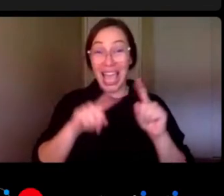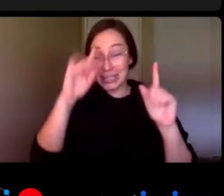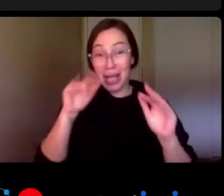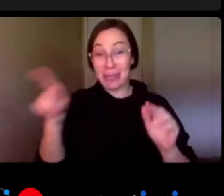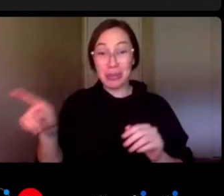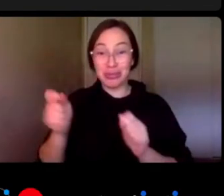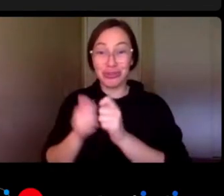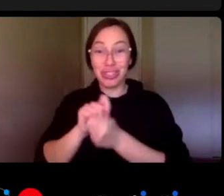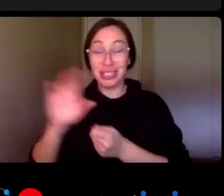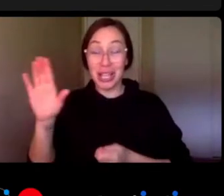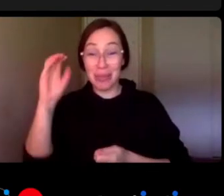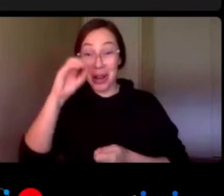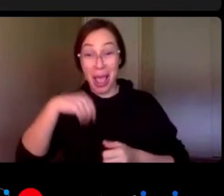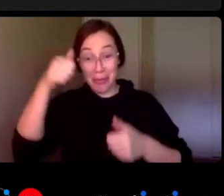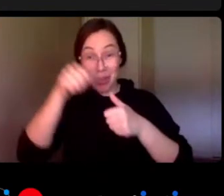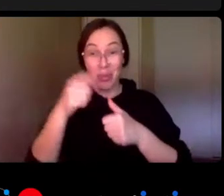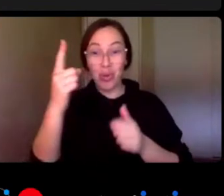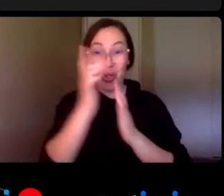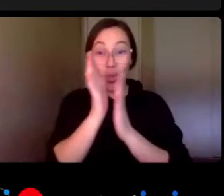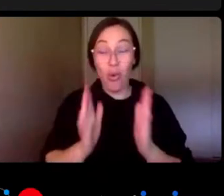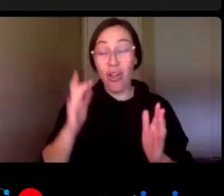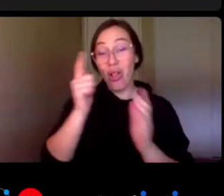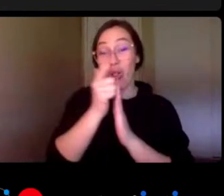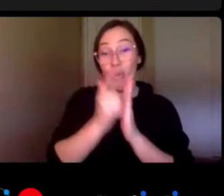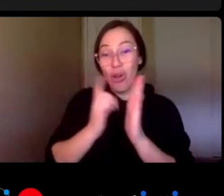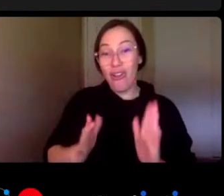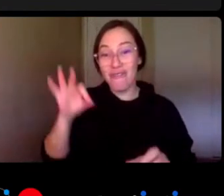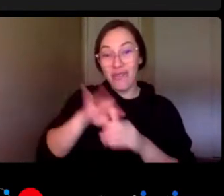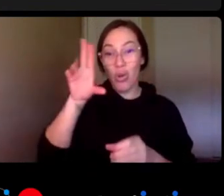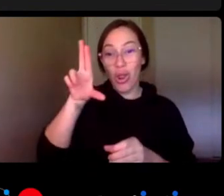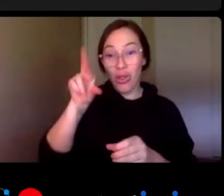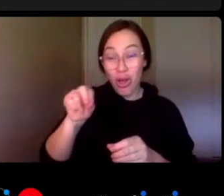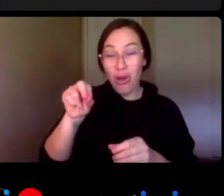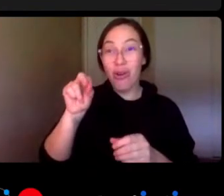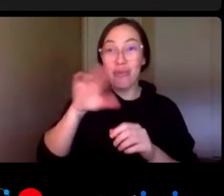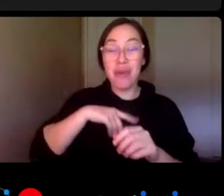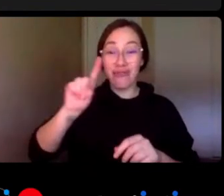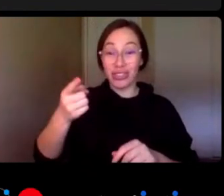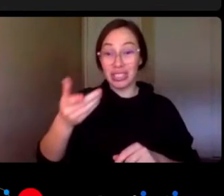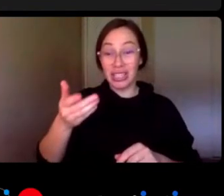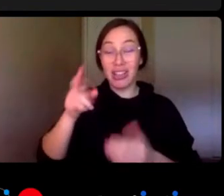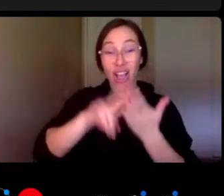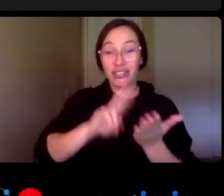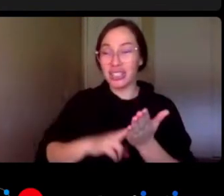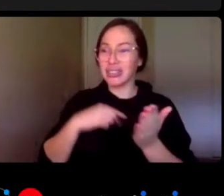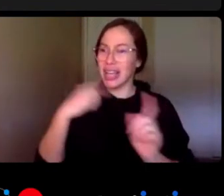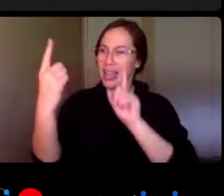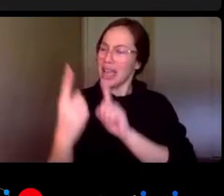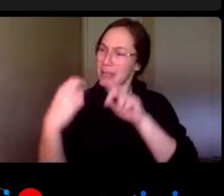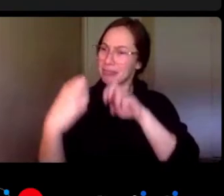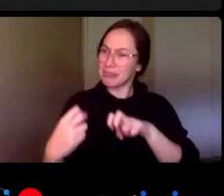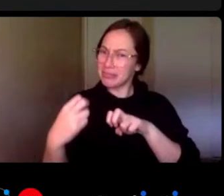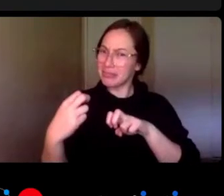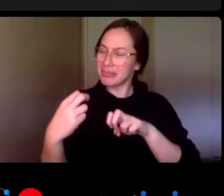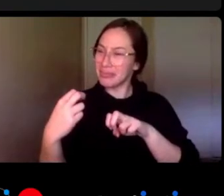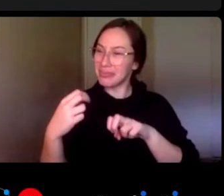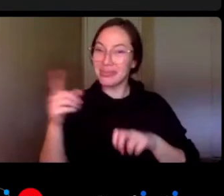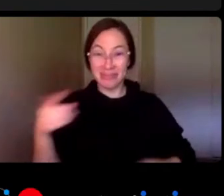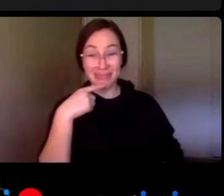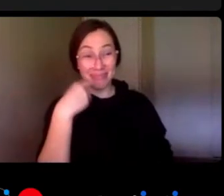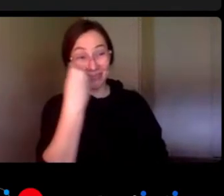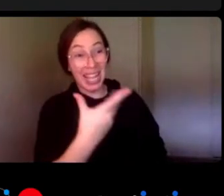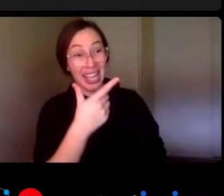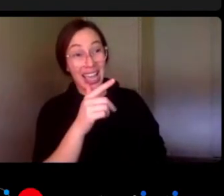voted no on my first contract when I was being hired, met with her and she said, you know, Gary, I just ran for school board on